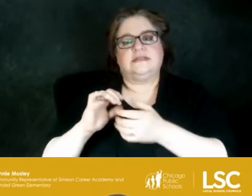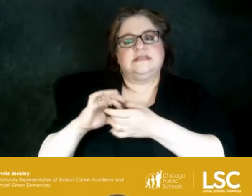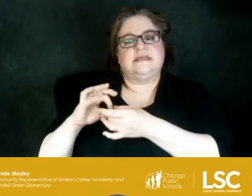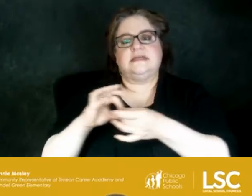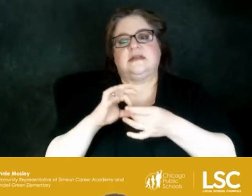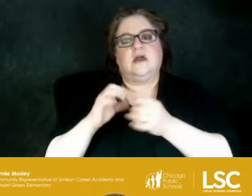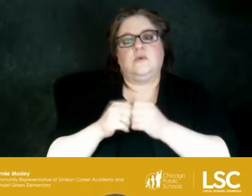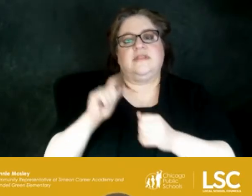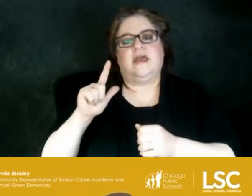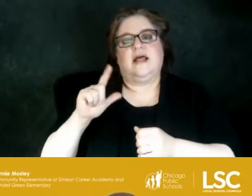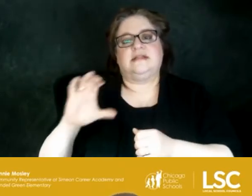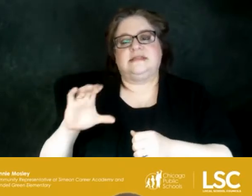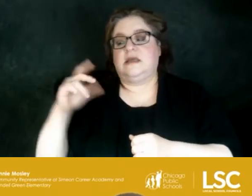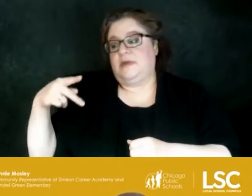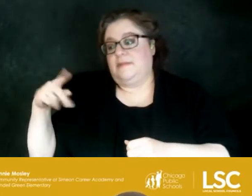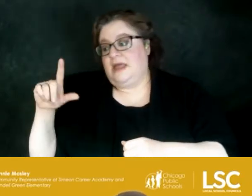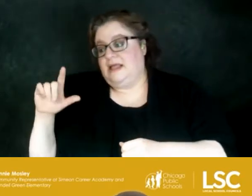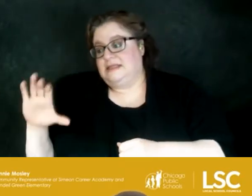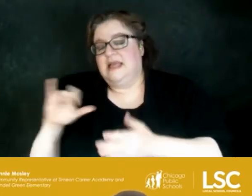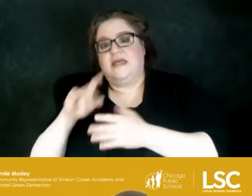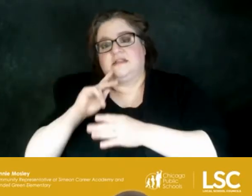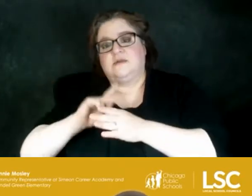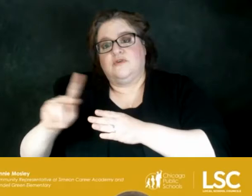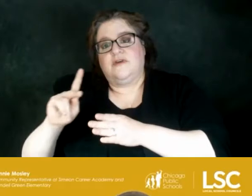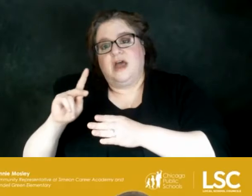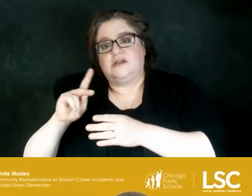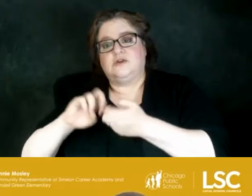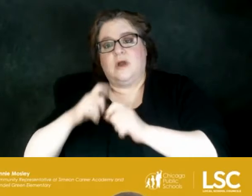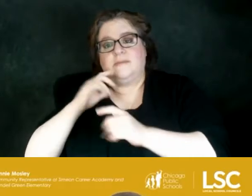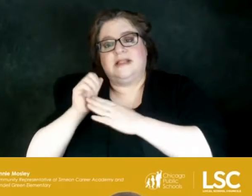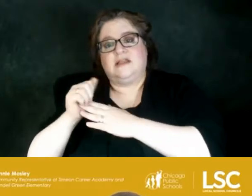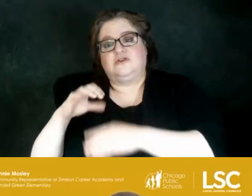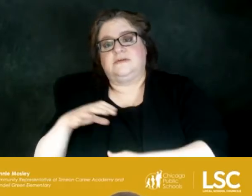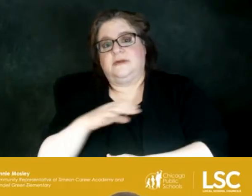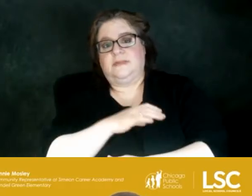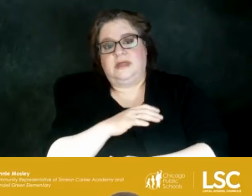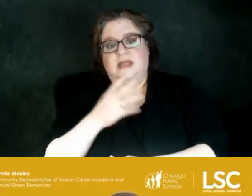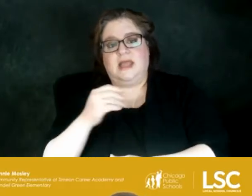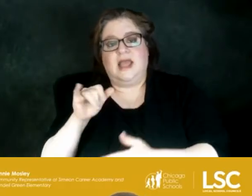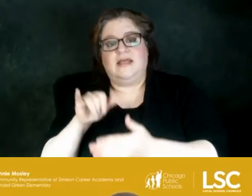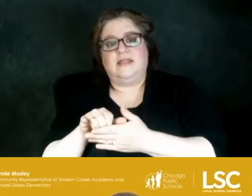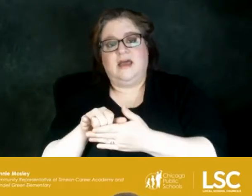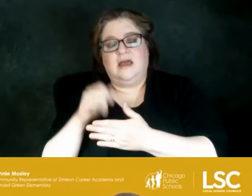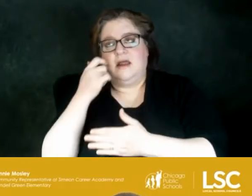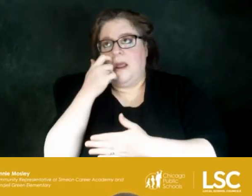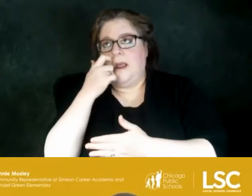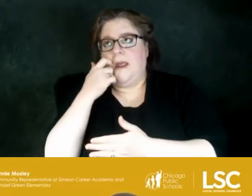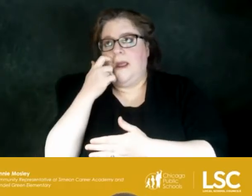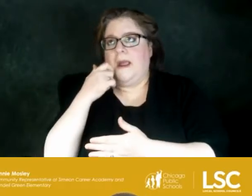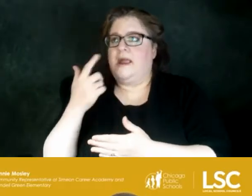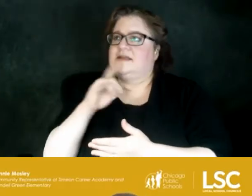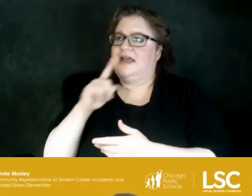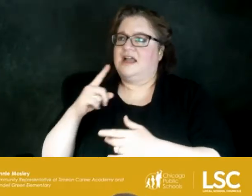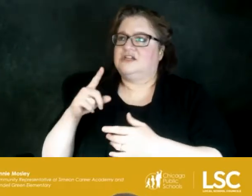LSC. The PPLC is the Professional Problems and Leadership Committee. And that is actually a committee that